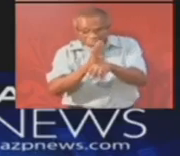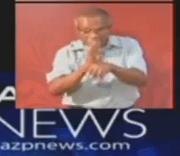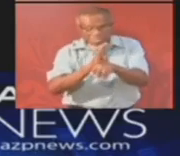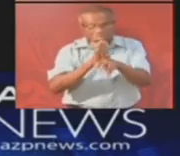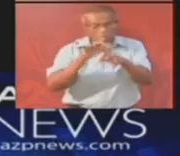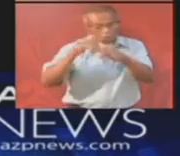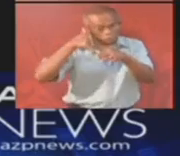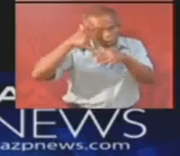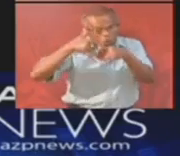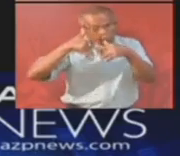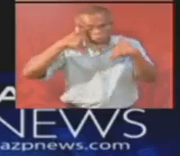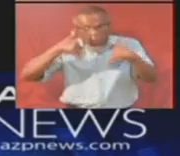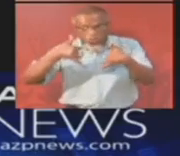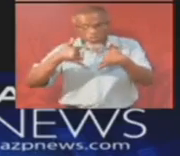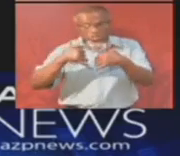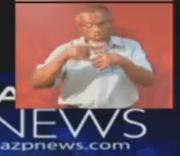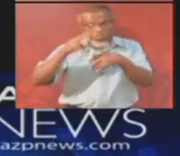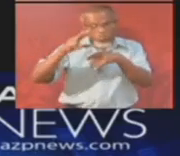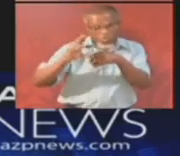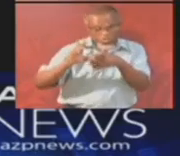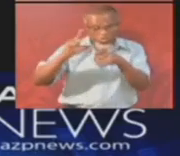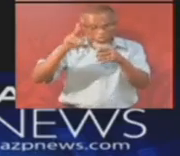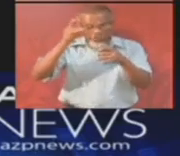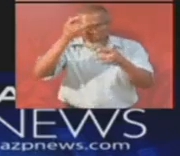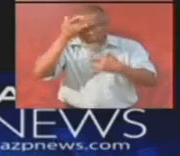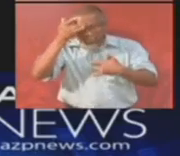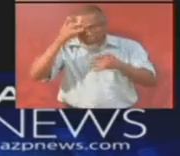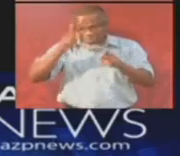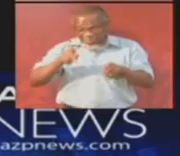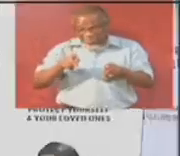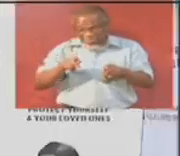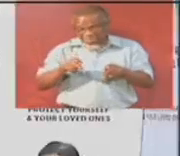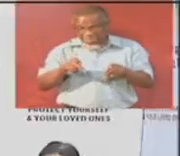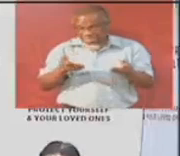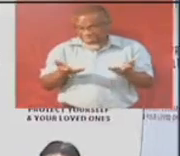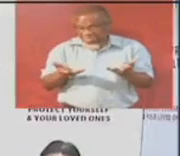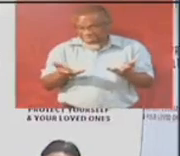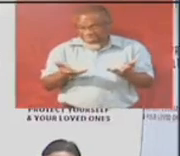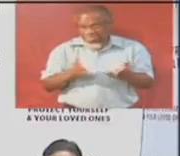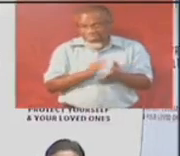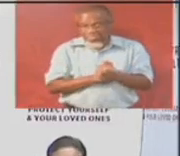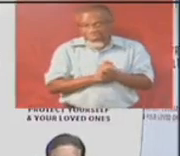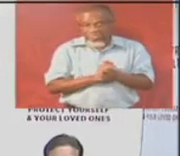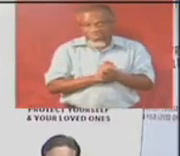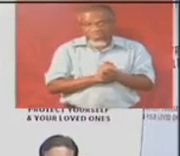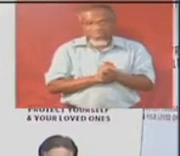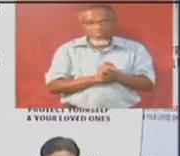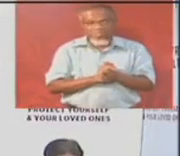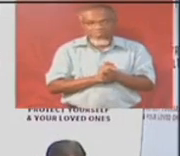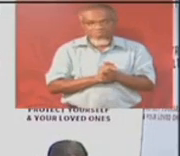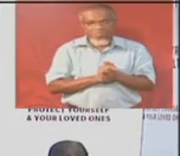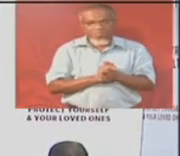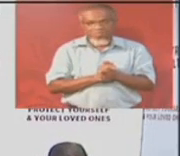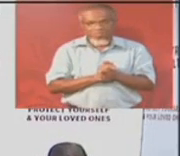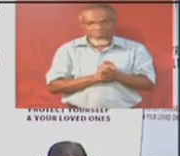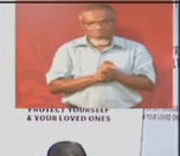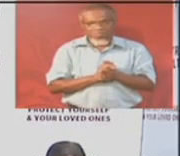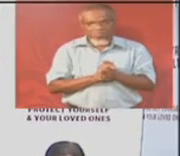in that case, in those scenarios. Thank you very much. Okay, so thank you very much. I will ask the